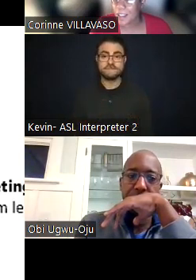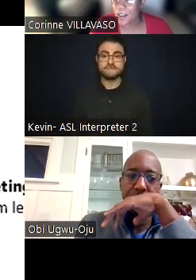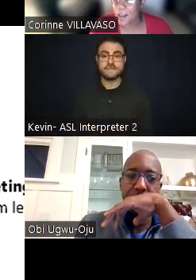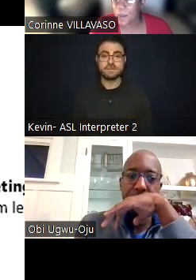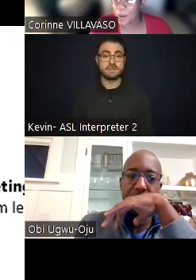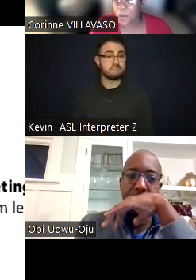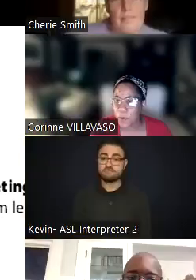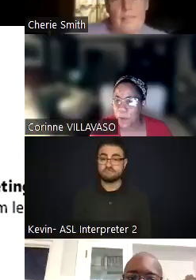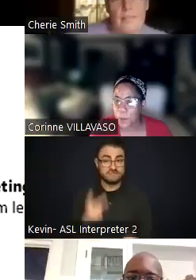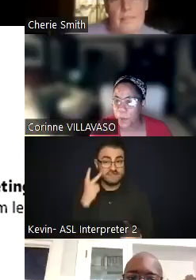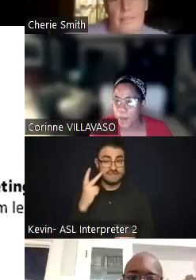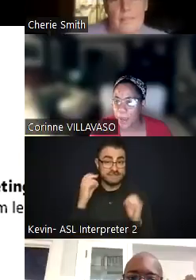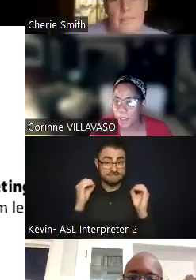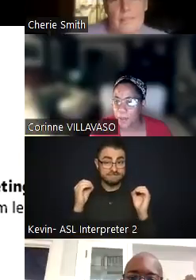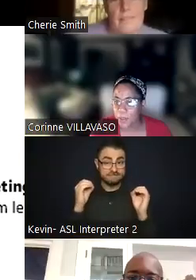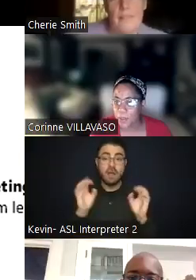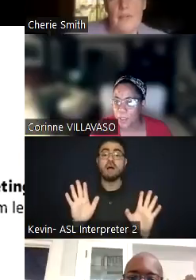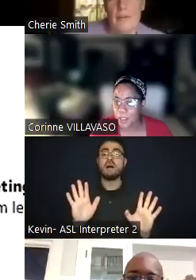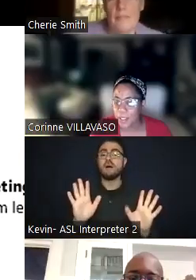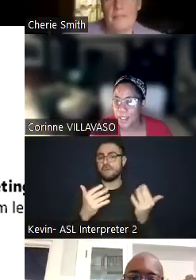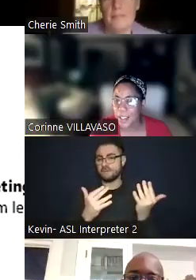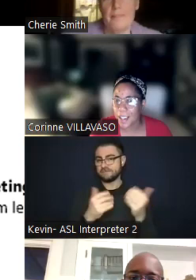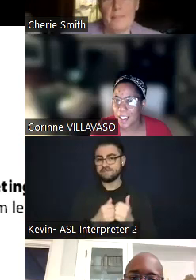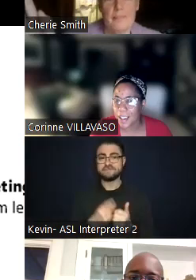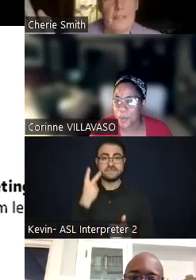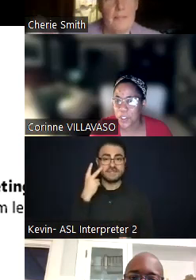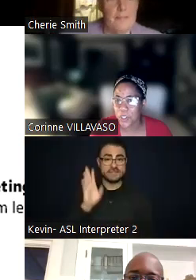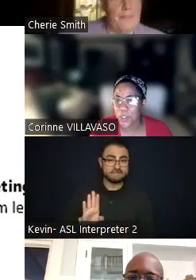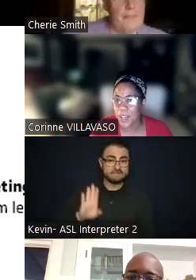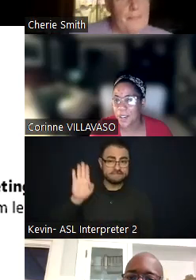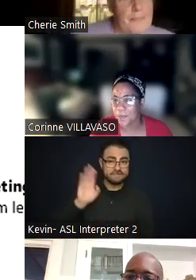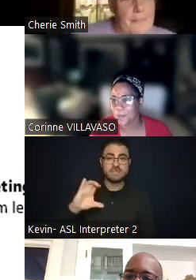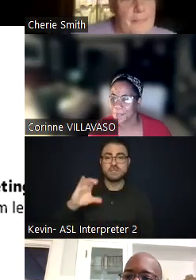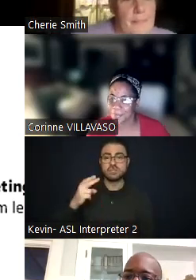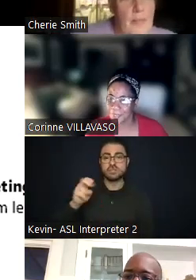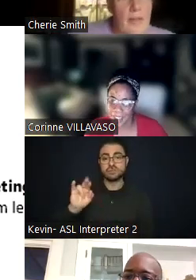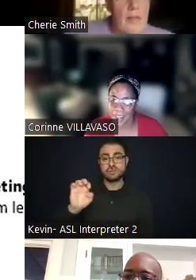Seeing that there are none, may we move forward? Oh, wait, yes, hold on. I see Commissioner Cherie.